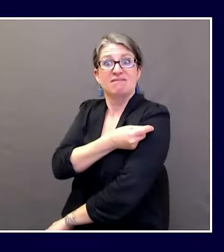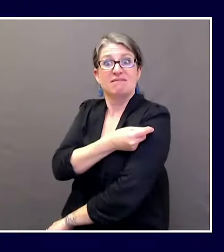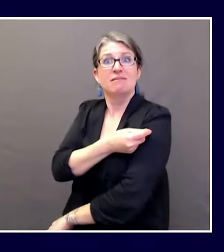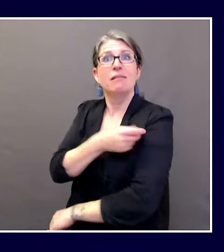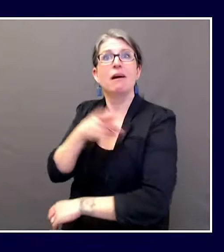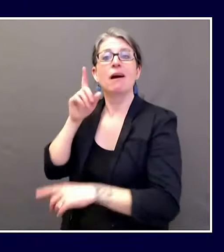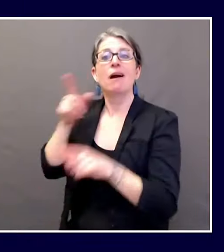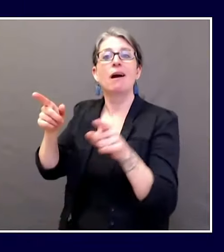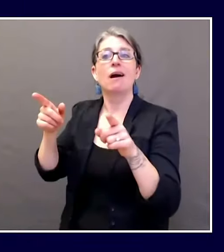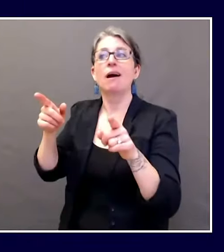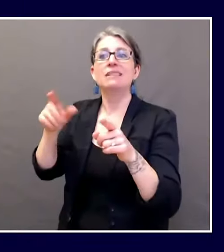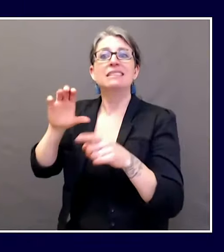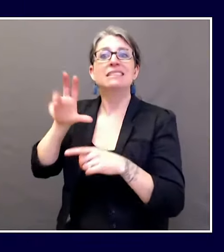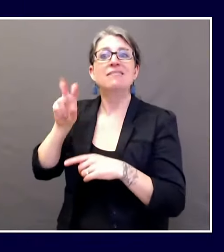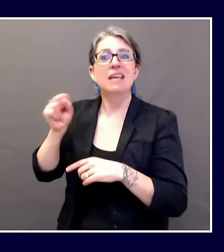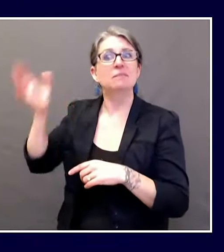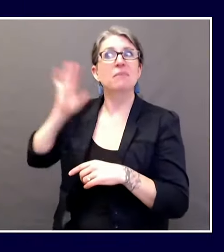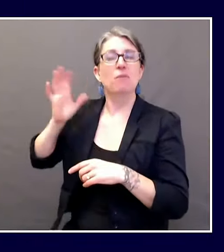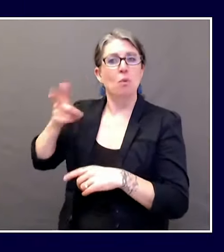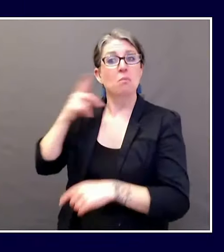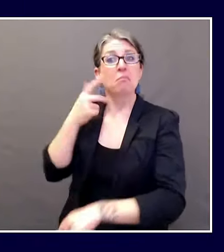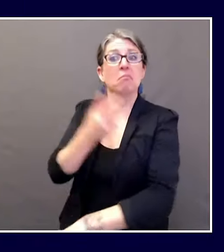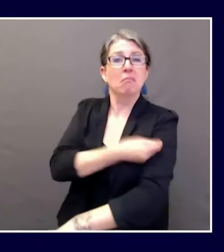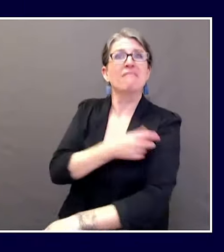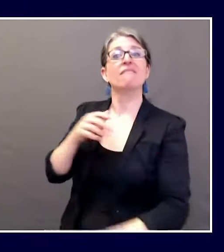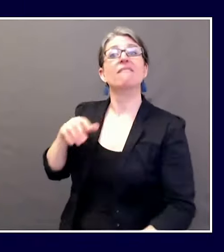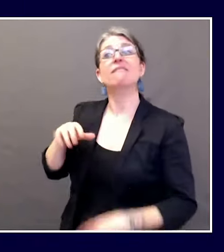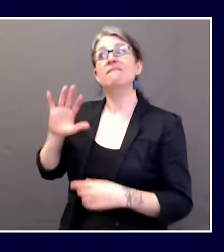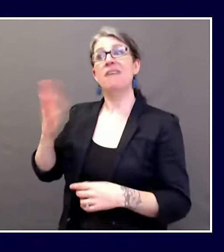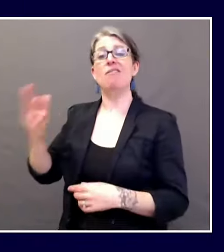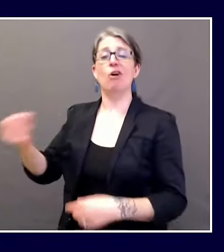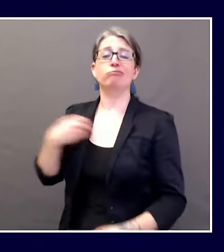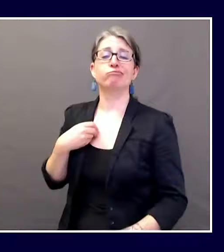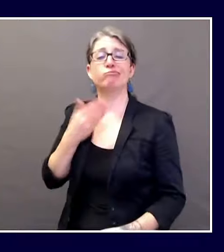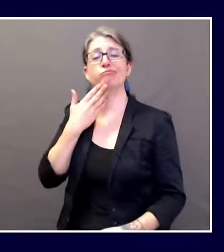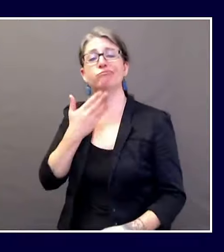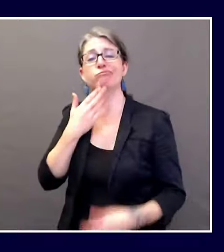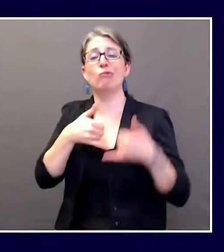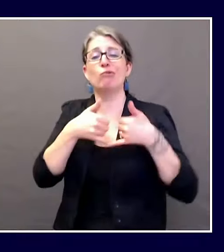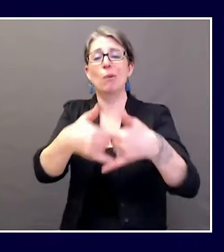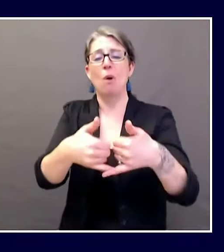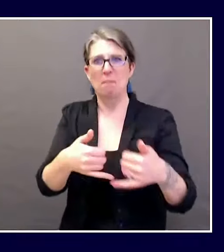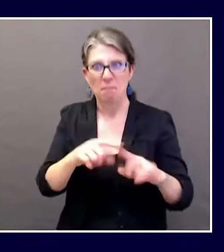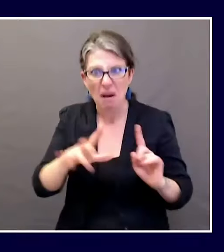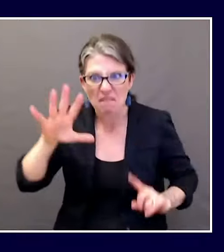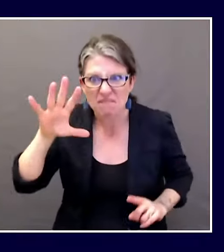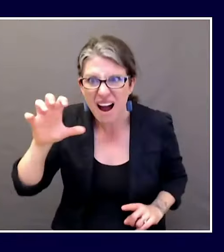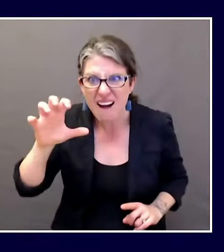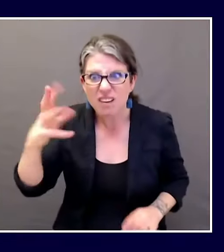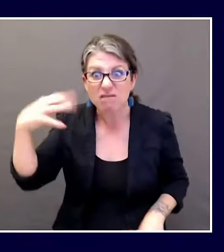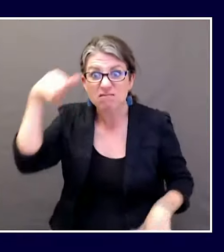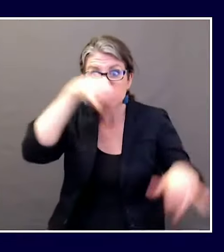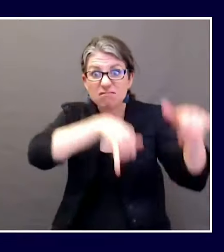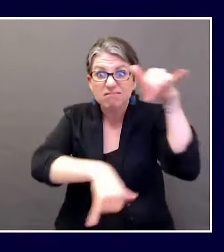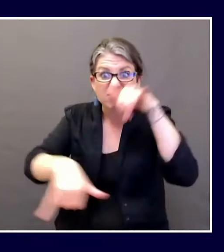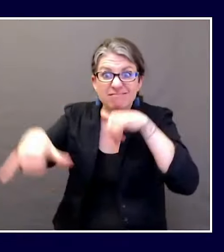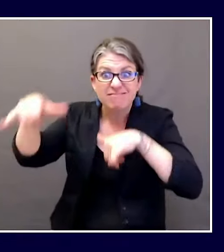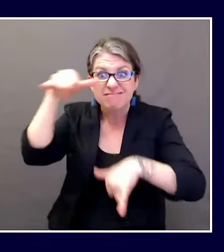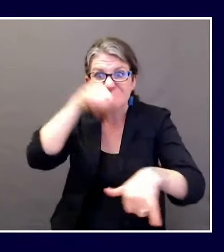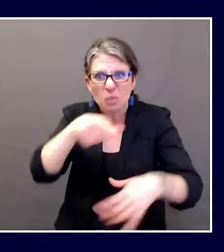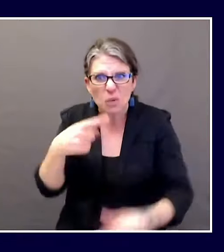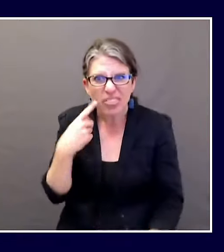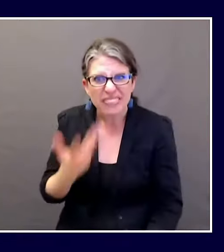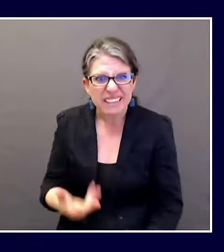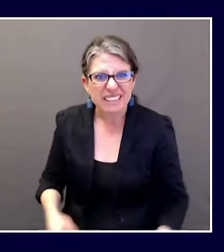have been a number of such efforts across the country, ranging from donuts to arcade tokens and a number of things in